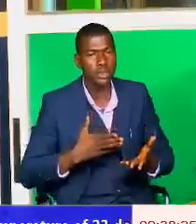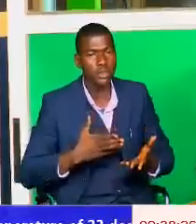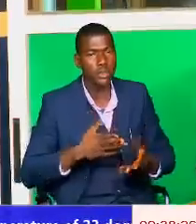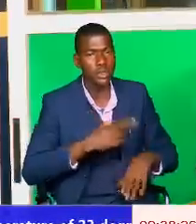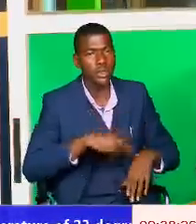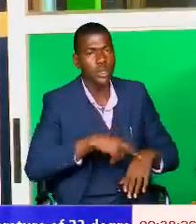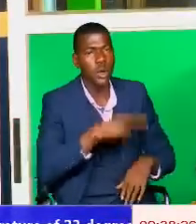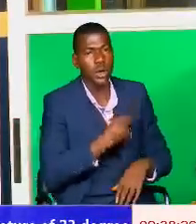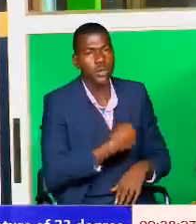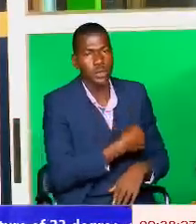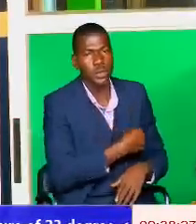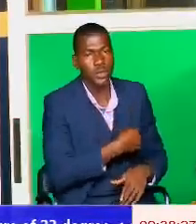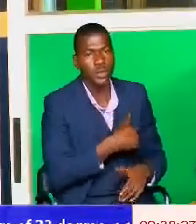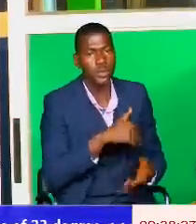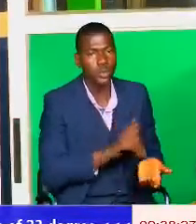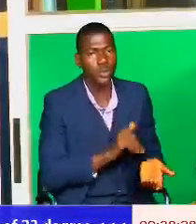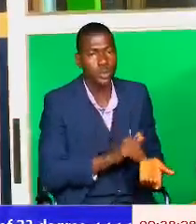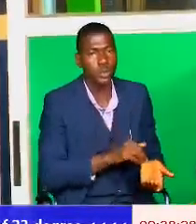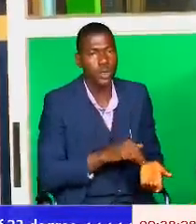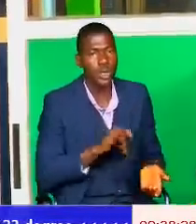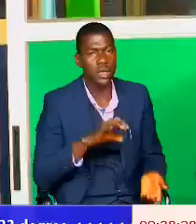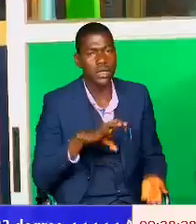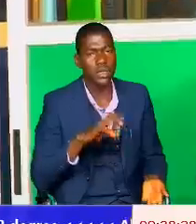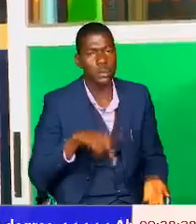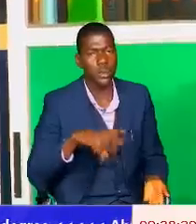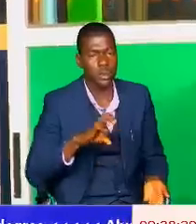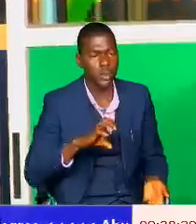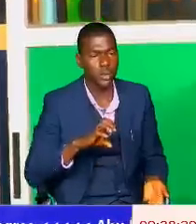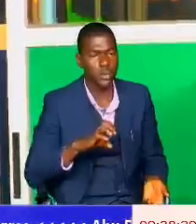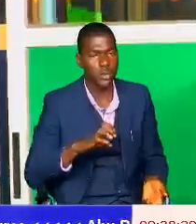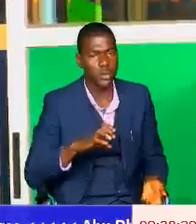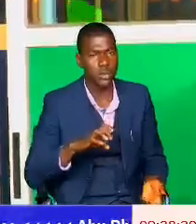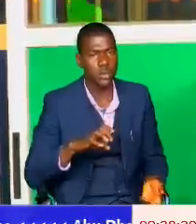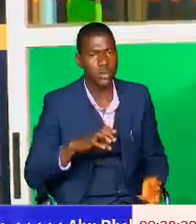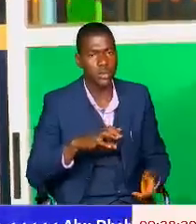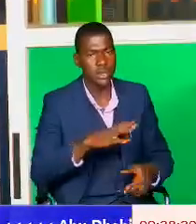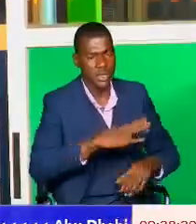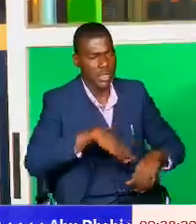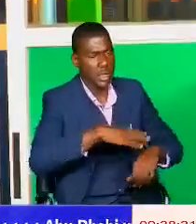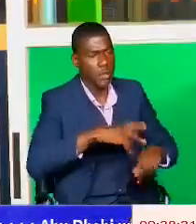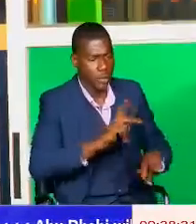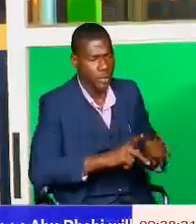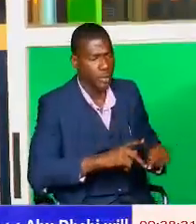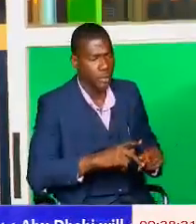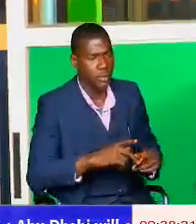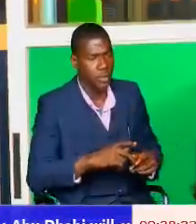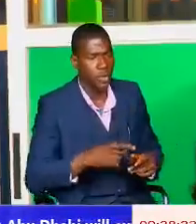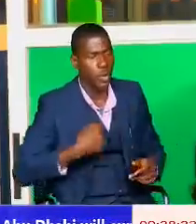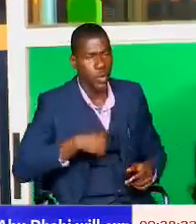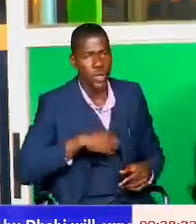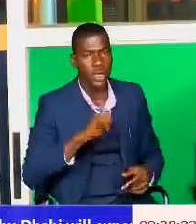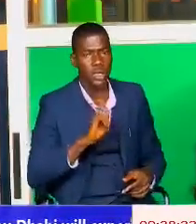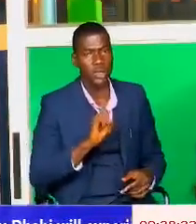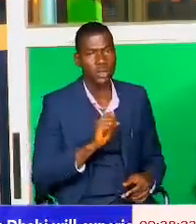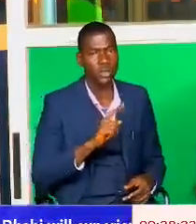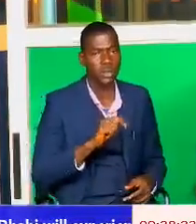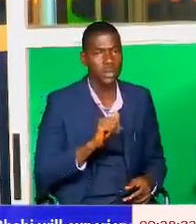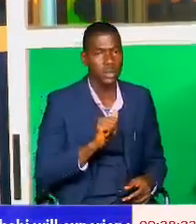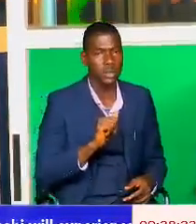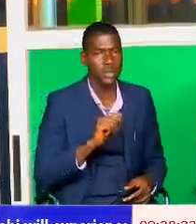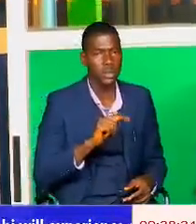doctors, ICPC, serving generals, they our estate for Lugbe here. Voice of Nigeria